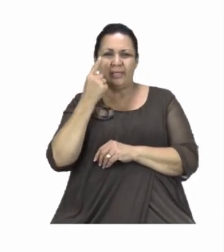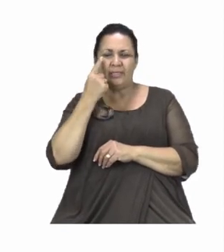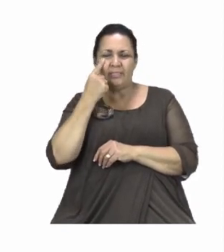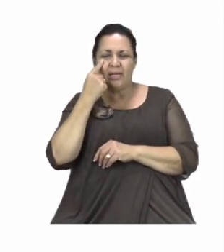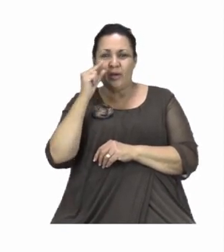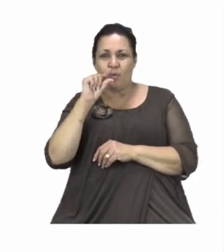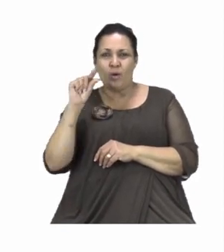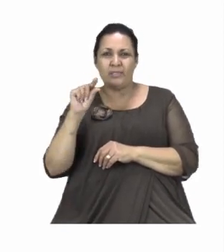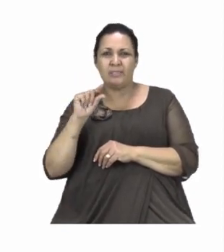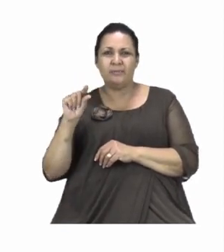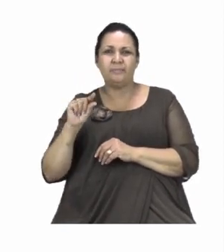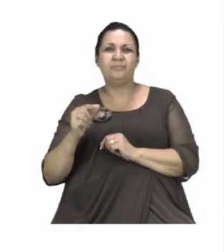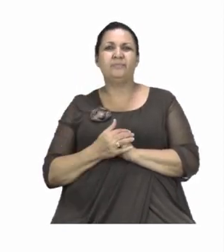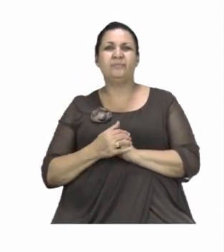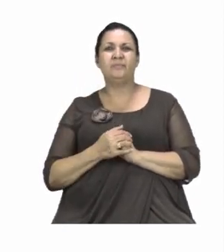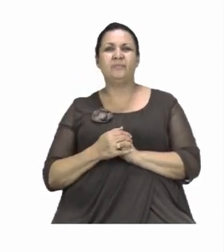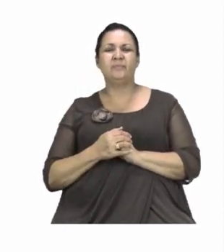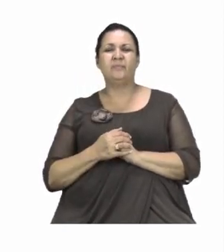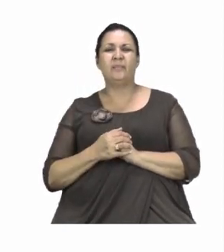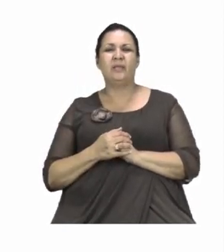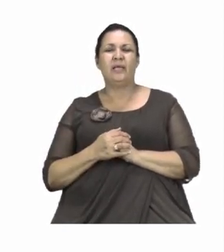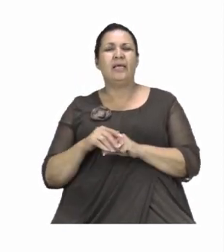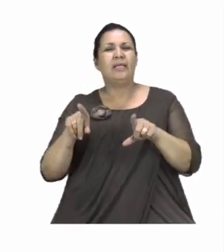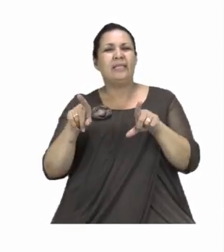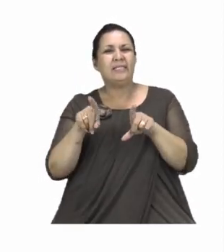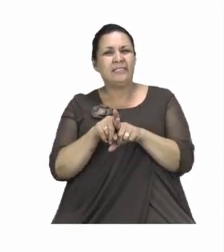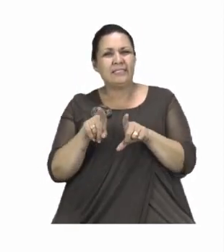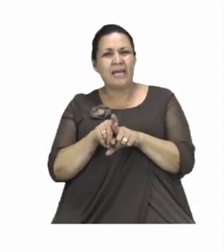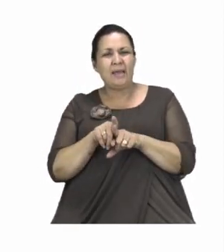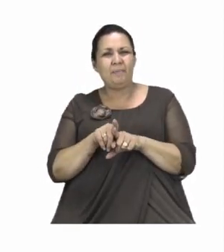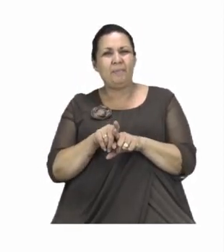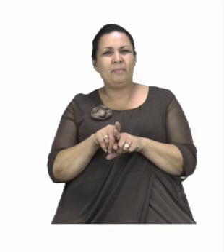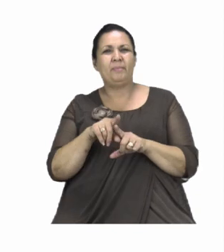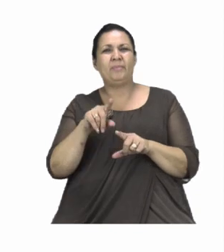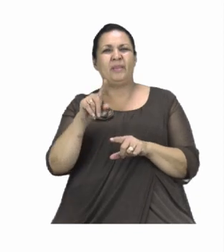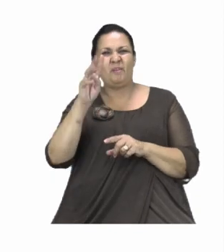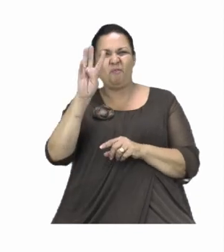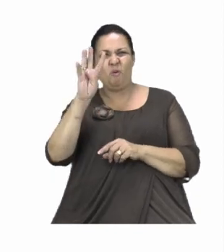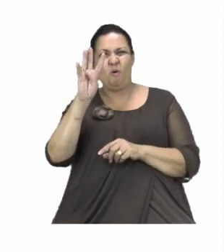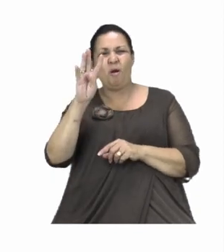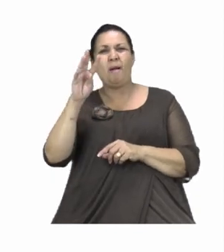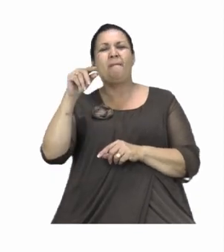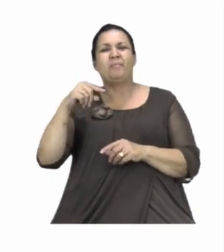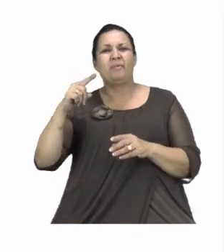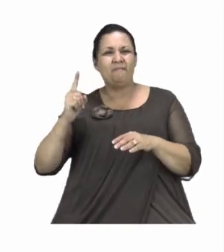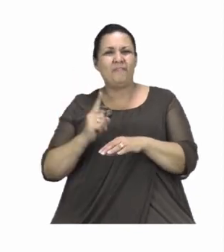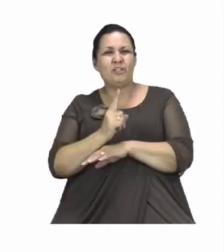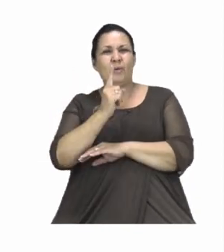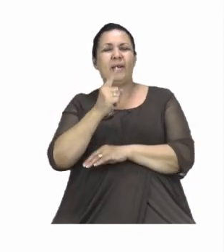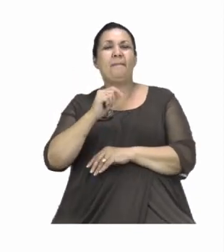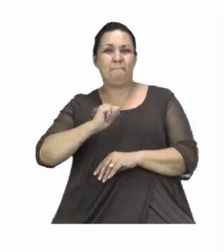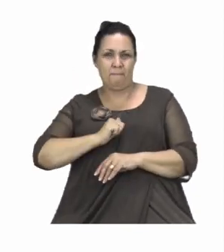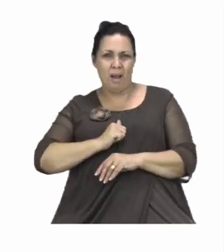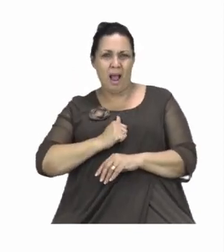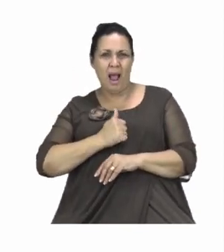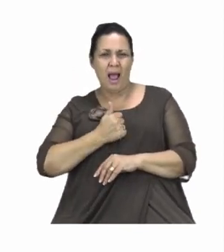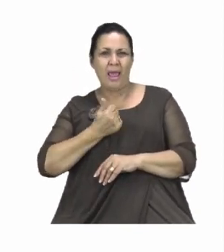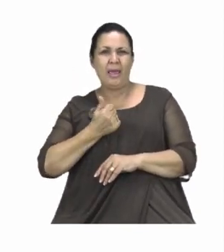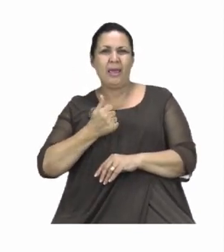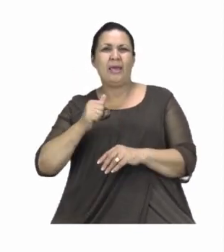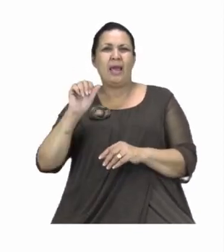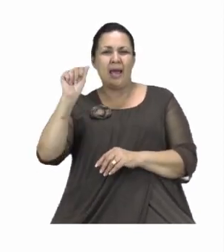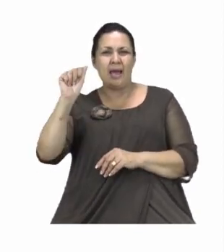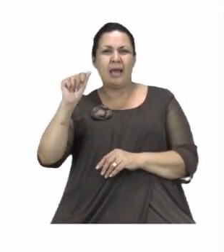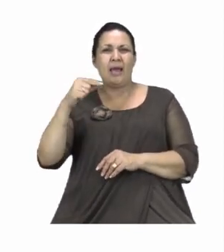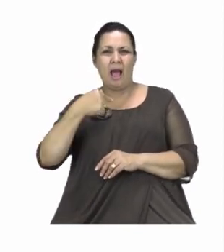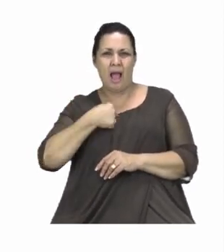same sight words for these sentences. The first one says, Dash